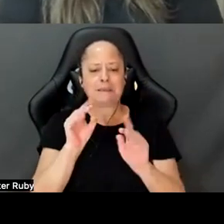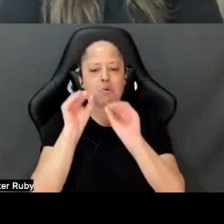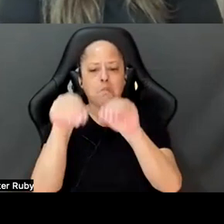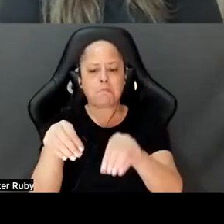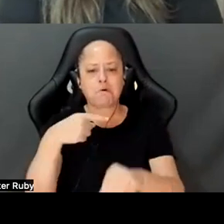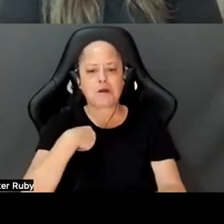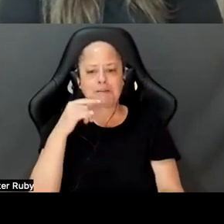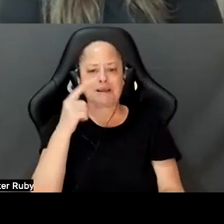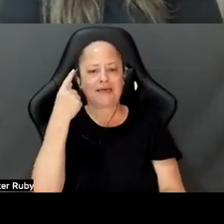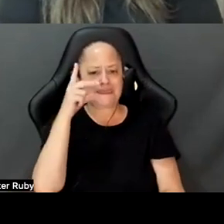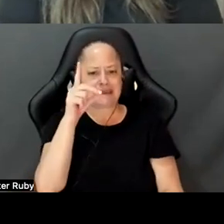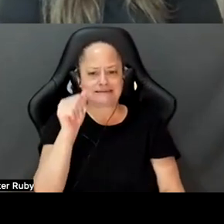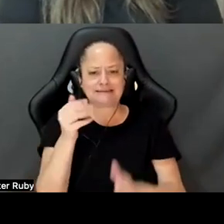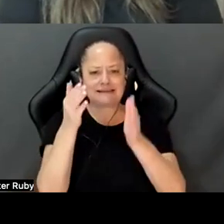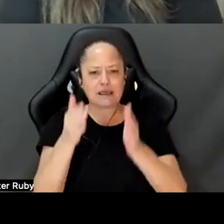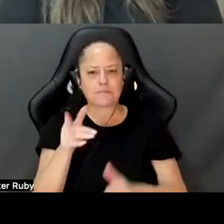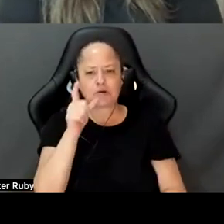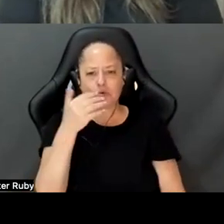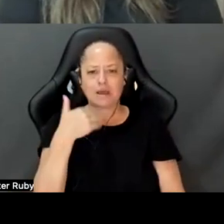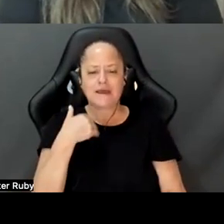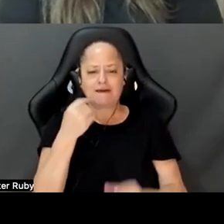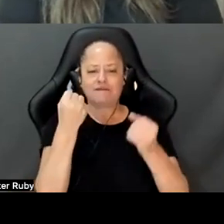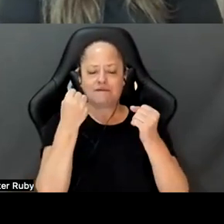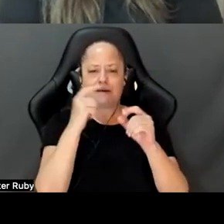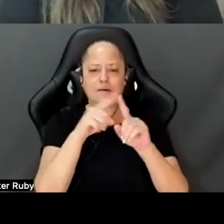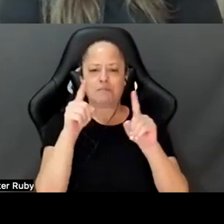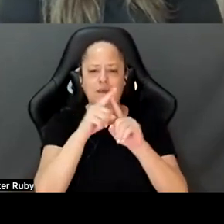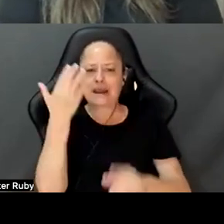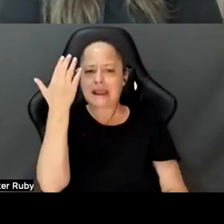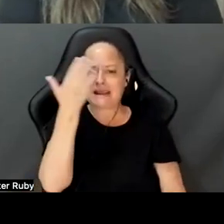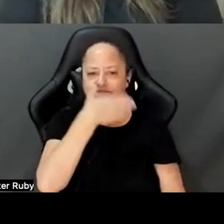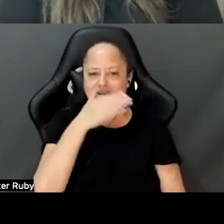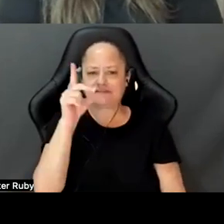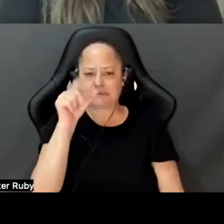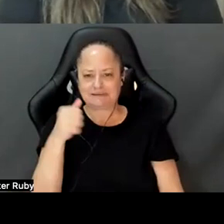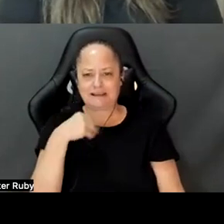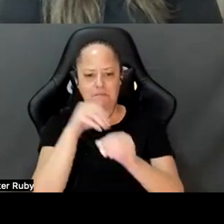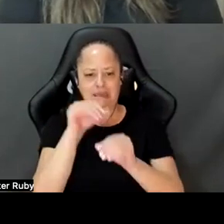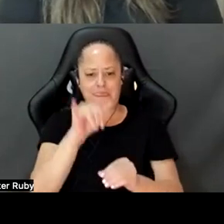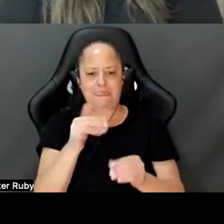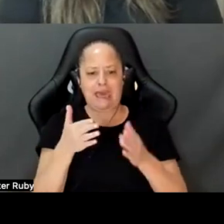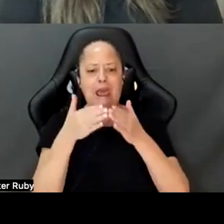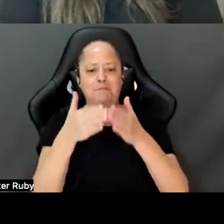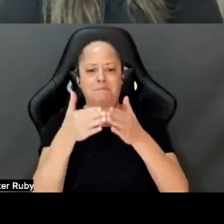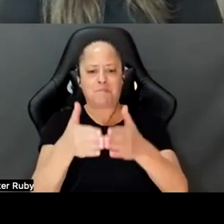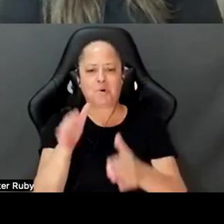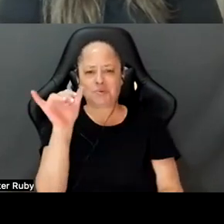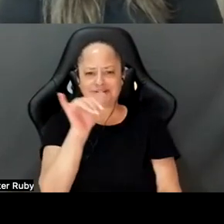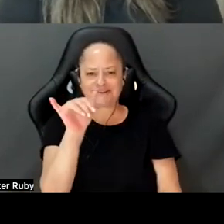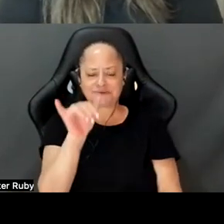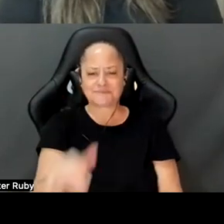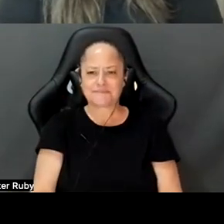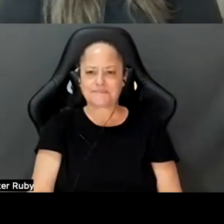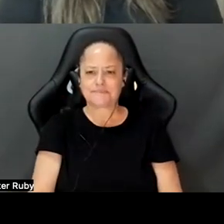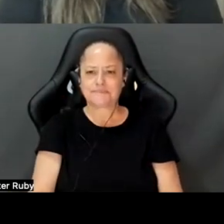I think as a disabled person who has a lot of invisible disabilities, I'm in that boat as well.